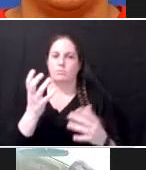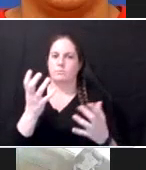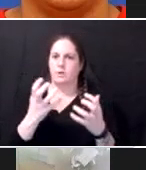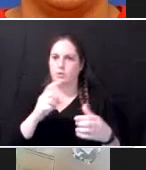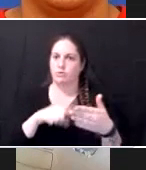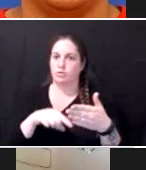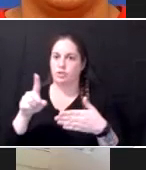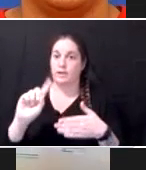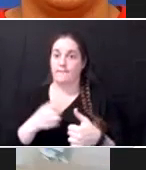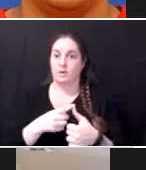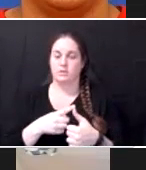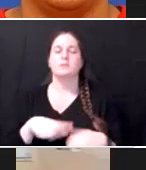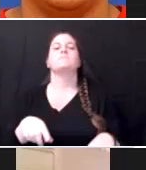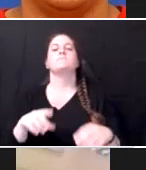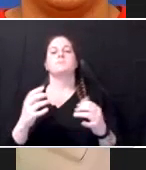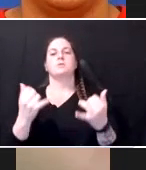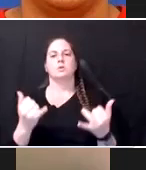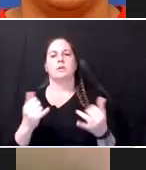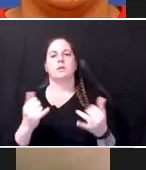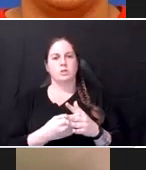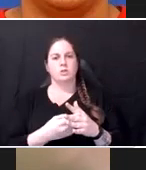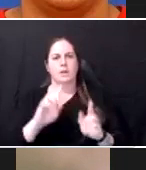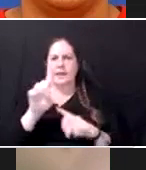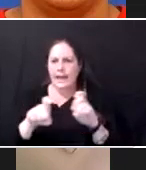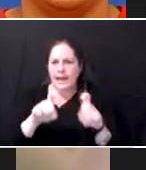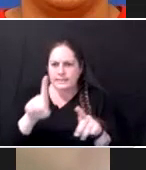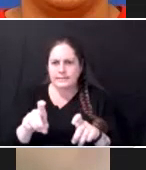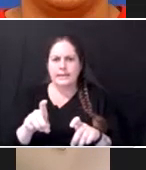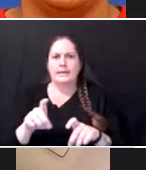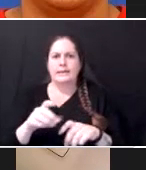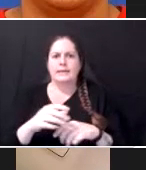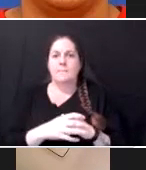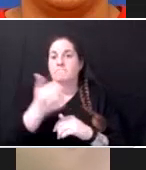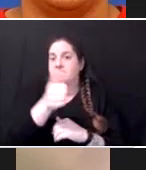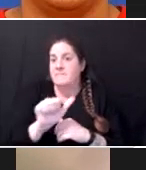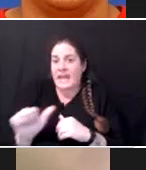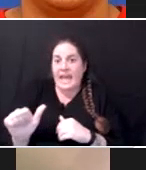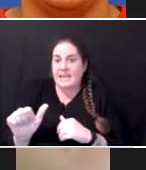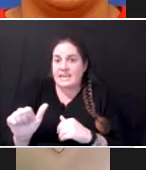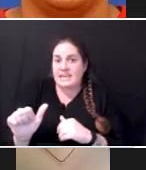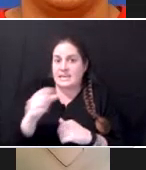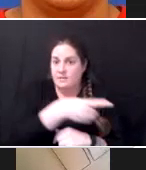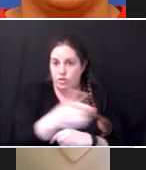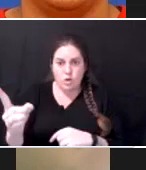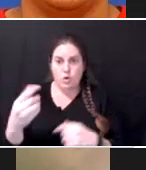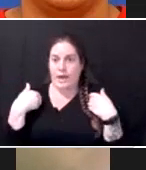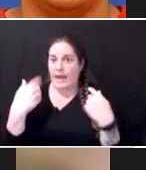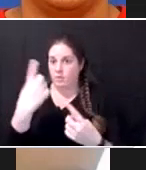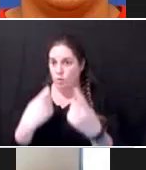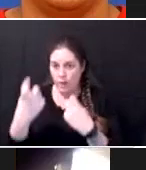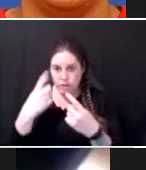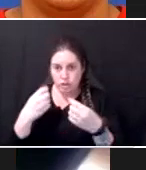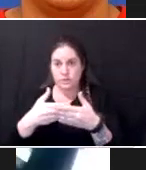let me just start out by asking, are there any questions that I can answer for you before